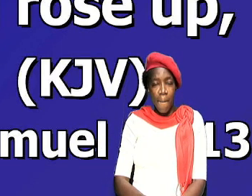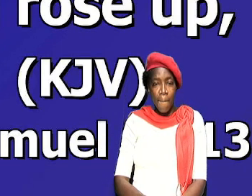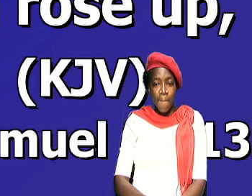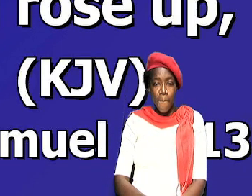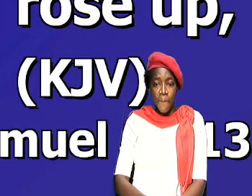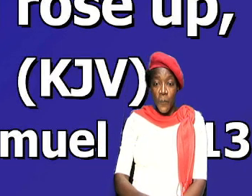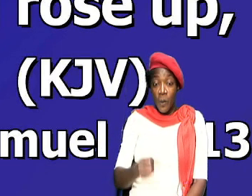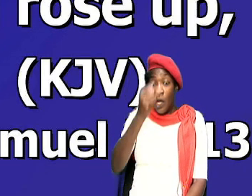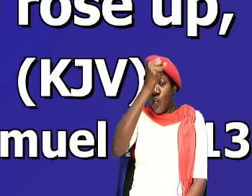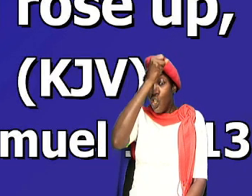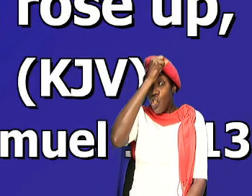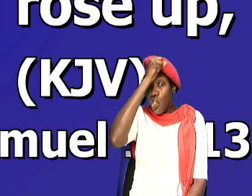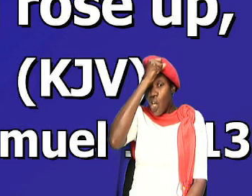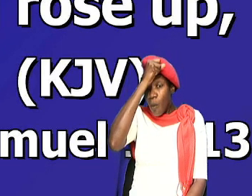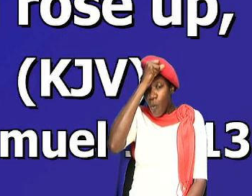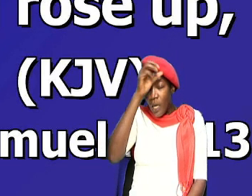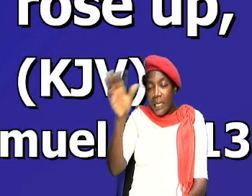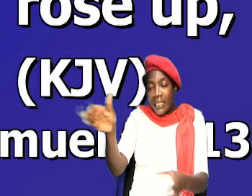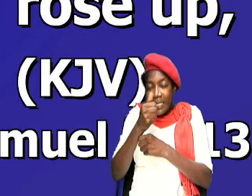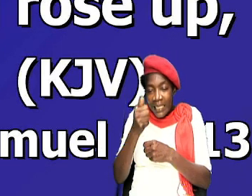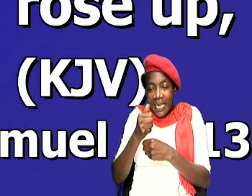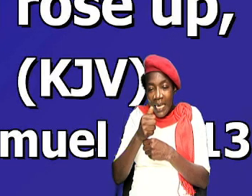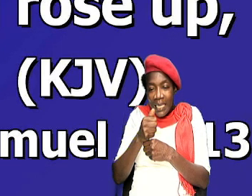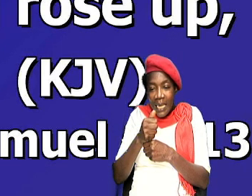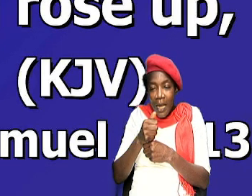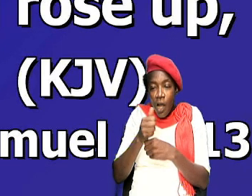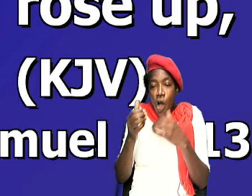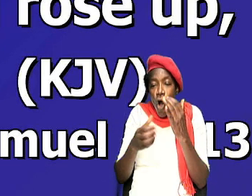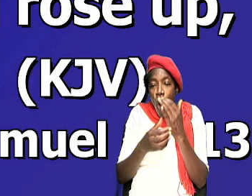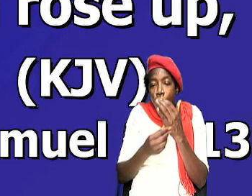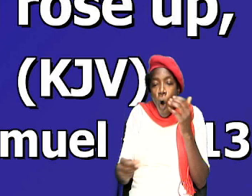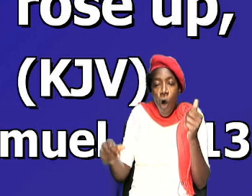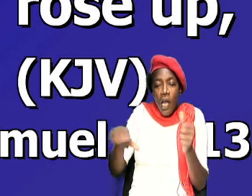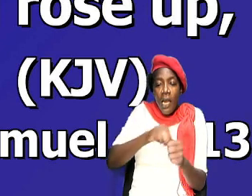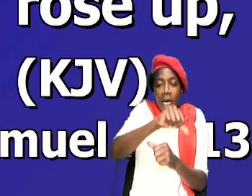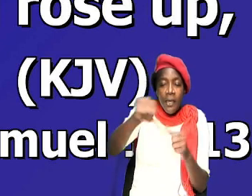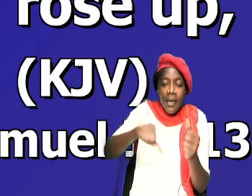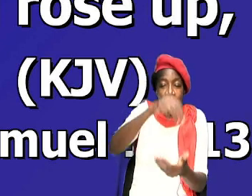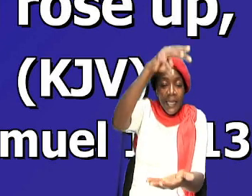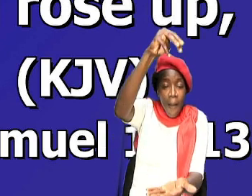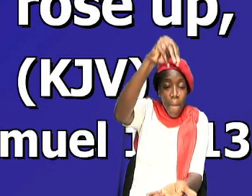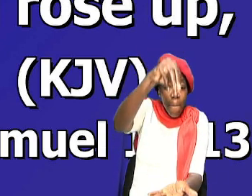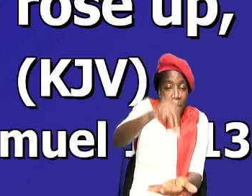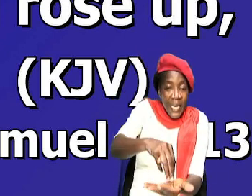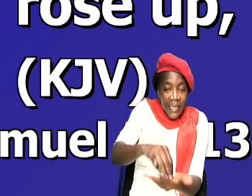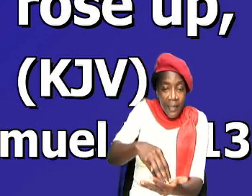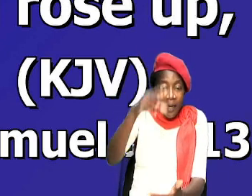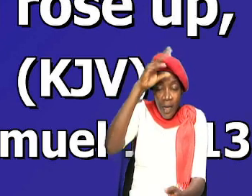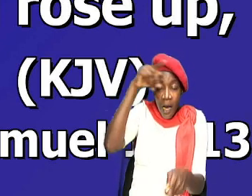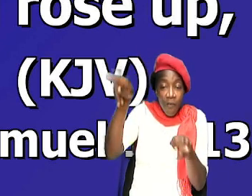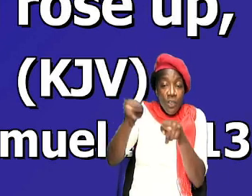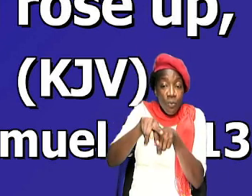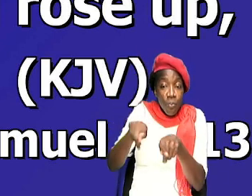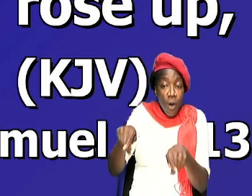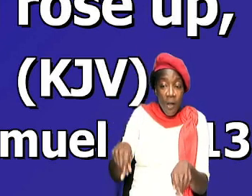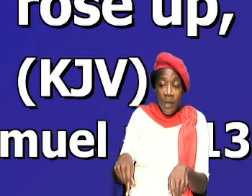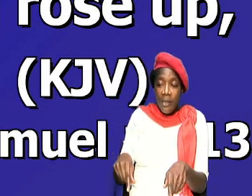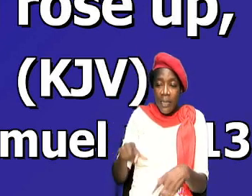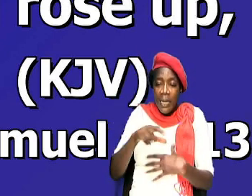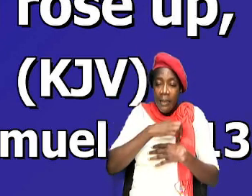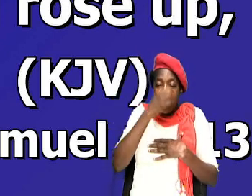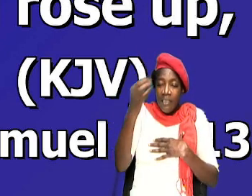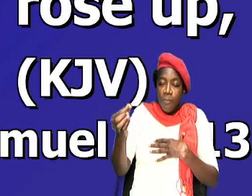Then Samuel took the horn of oil and anointed him in the midst of his brethren. And the Spirit of the